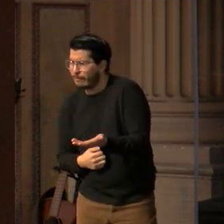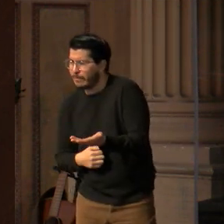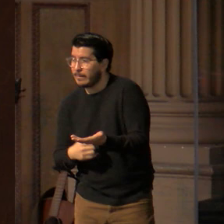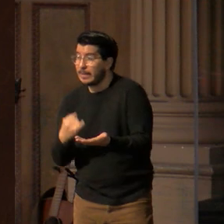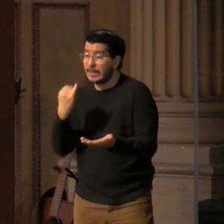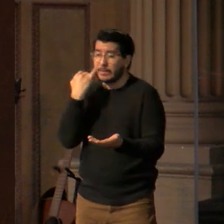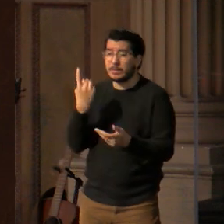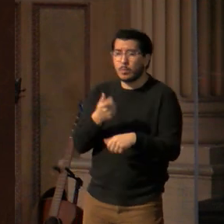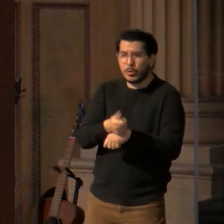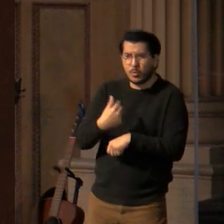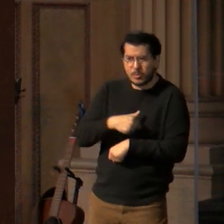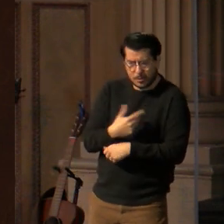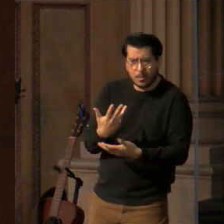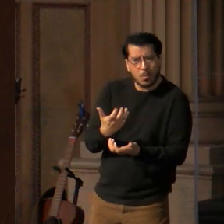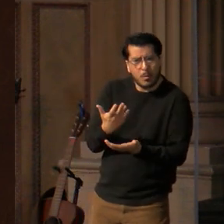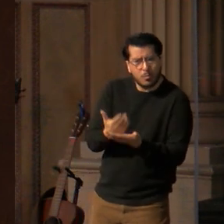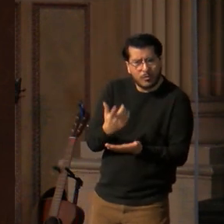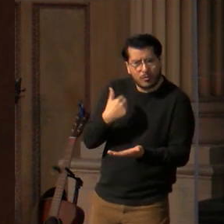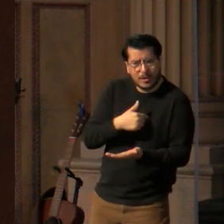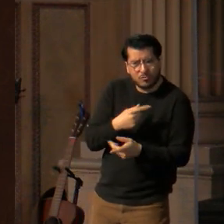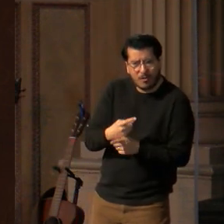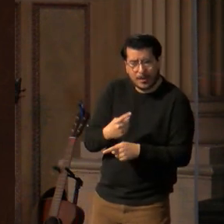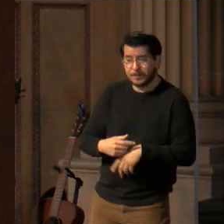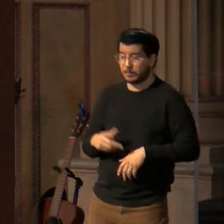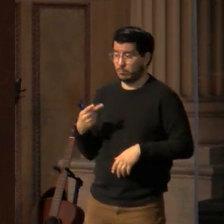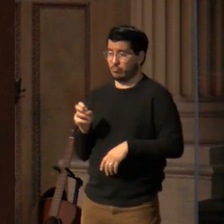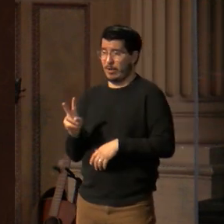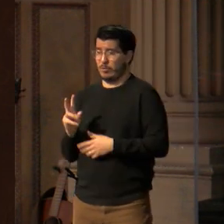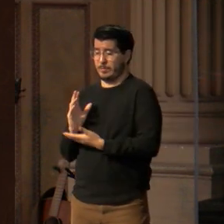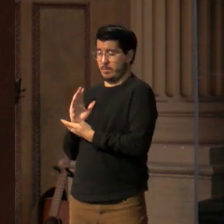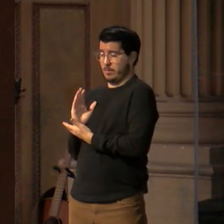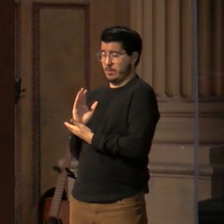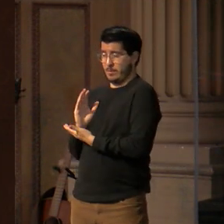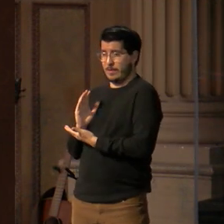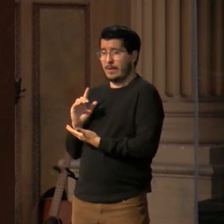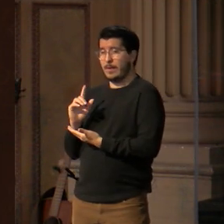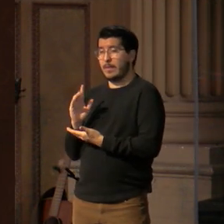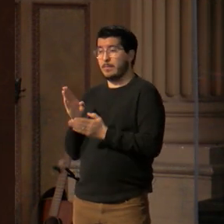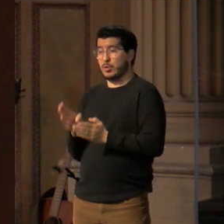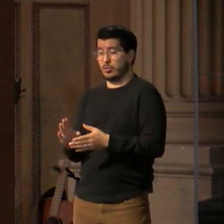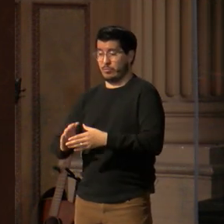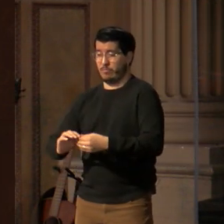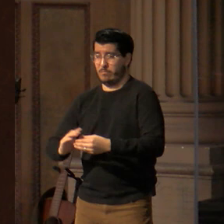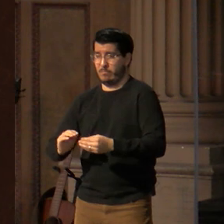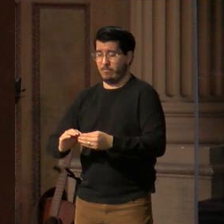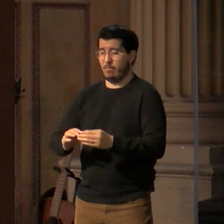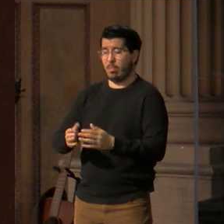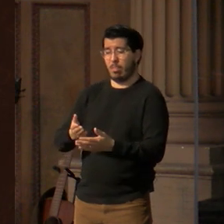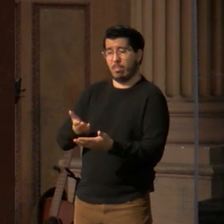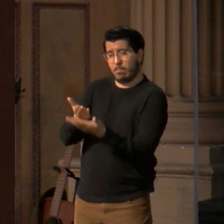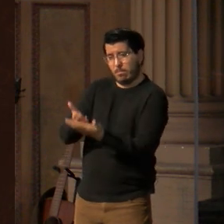Proverbs 18.17, the one who states his case first seems right until the other comes and examines him.